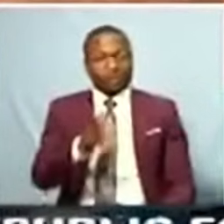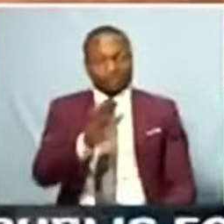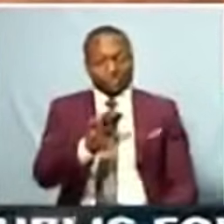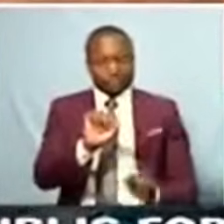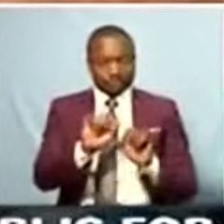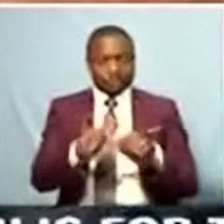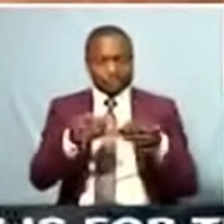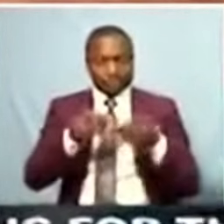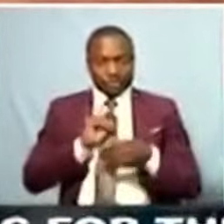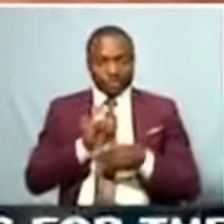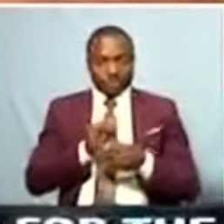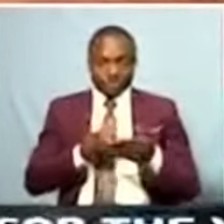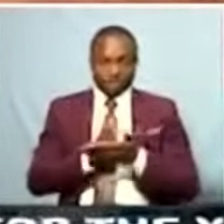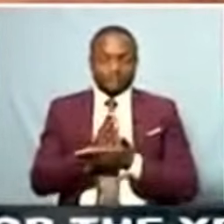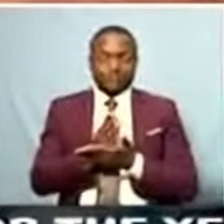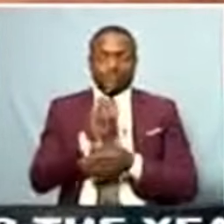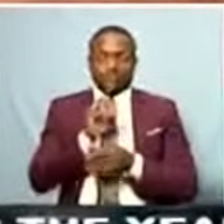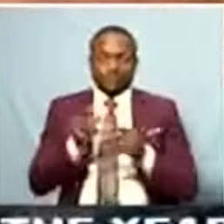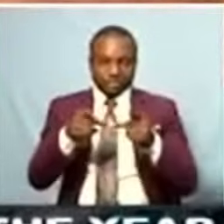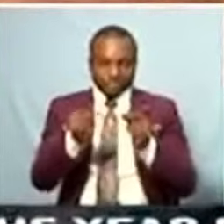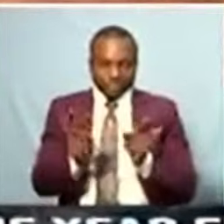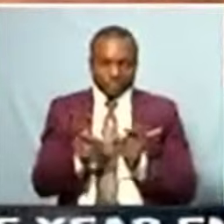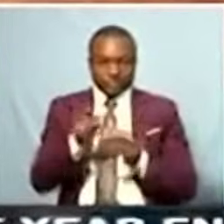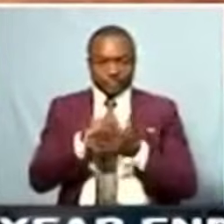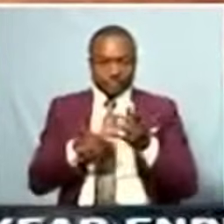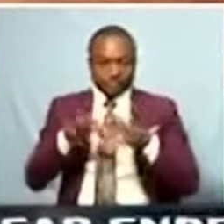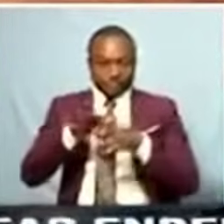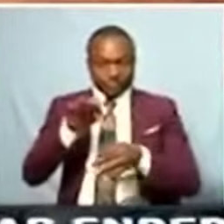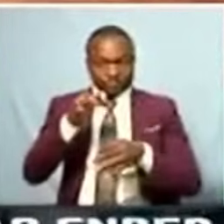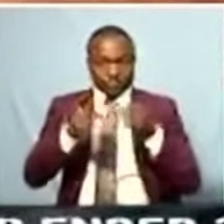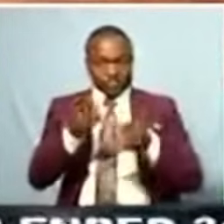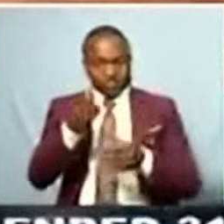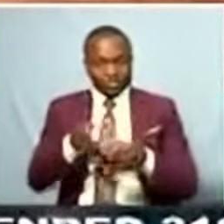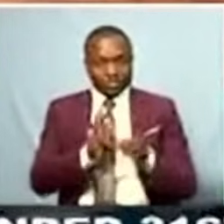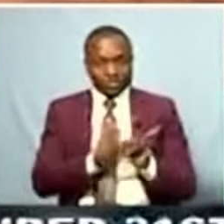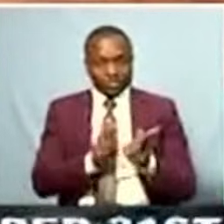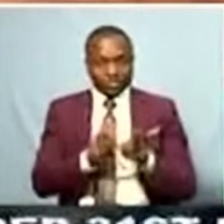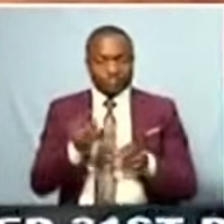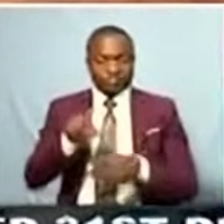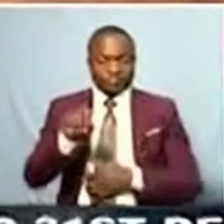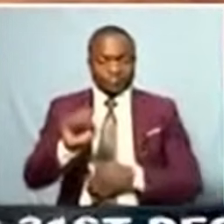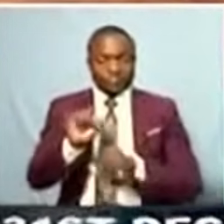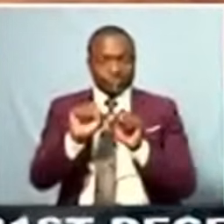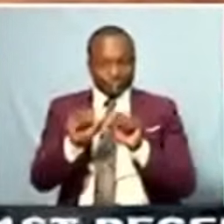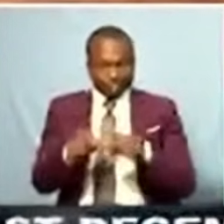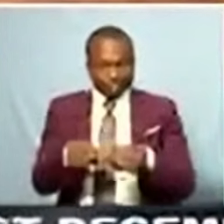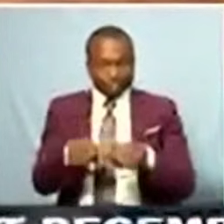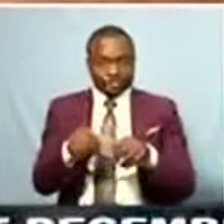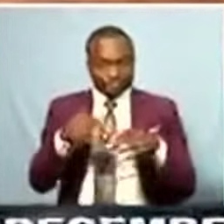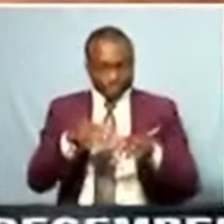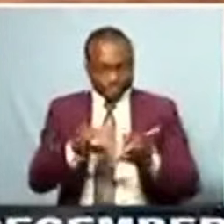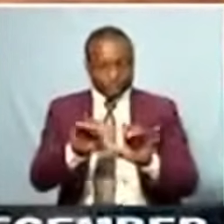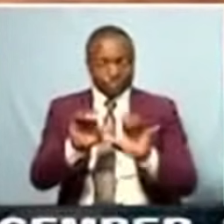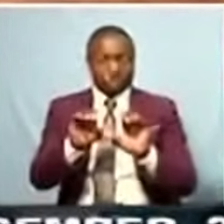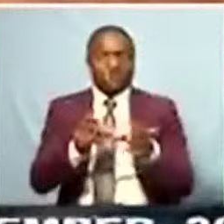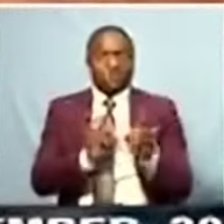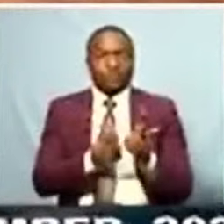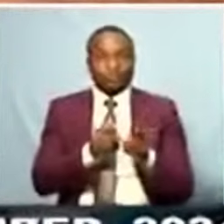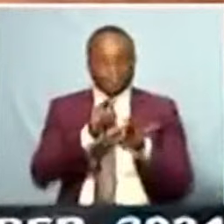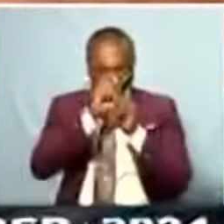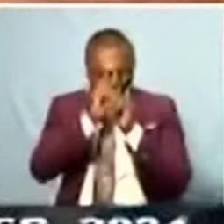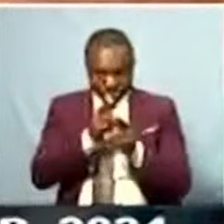give us a actual status and what they found and if there are any correspondences. So PS, you can proceed to answer